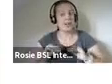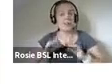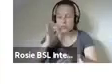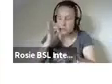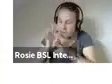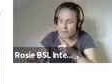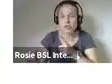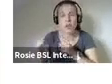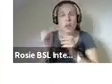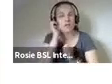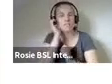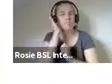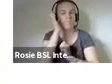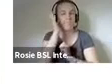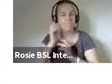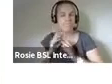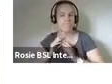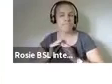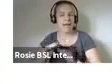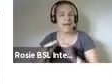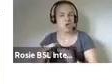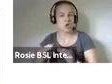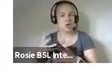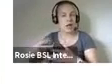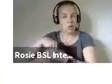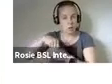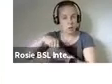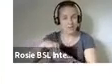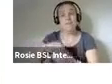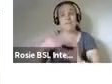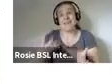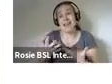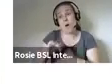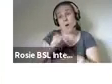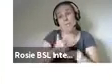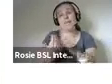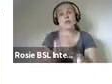currently based in New Zealand, but she worked for many years in Afghanistan and